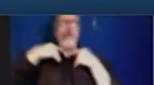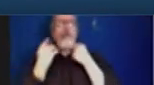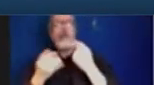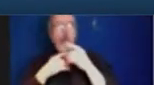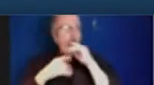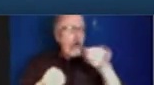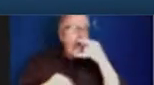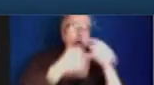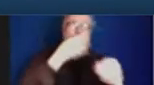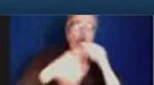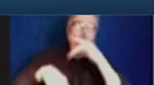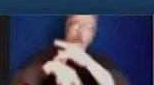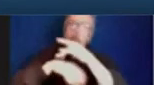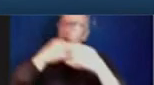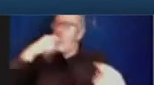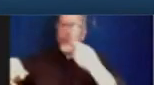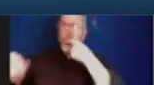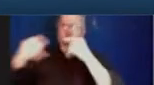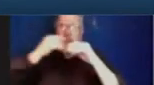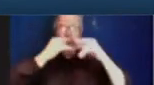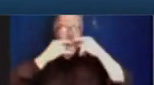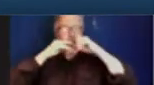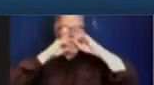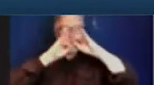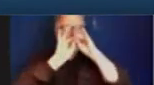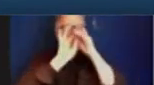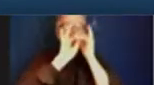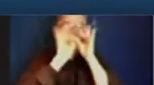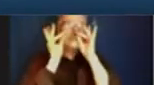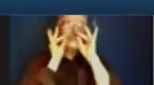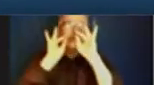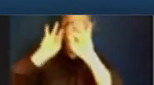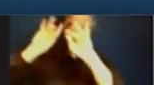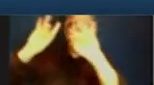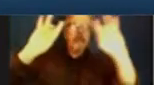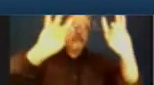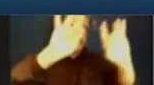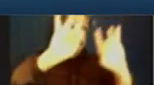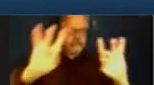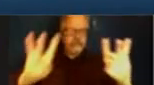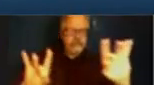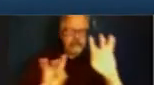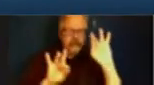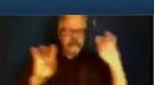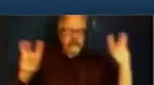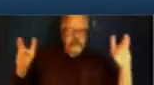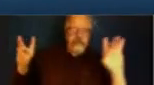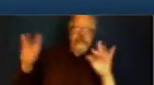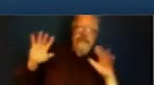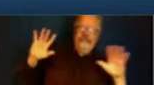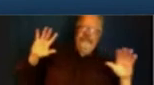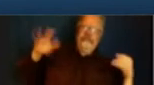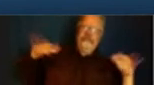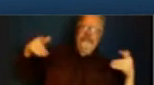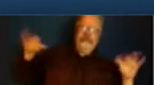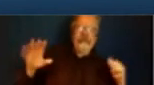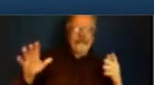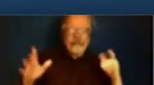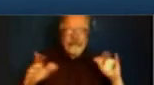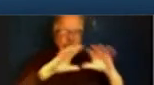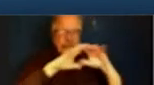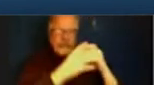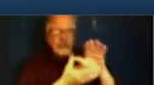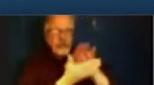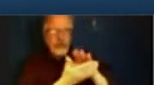these transmissions are occasioning, outside of the classroom. So a classroom could be the safest place for a child, depending on what they're